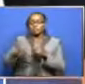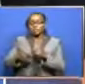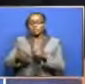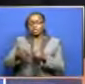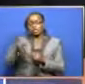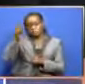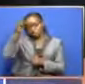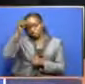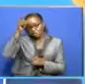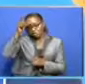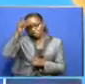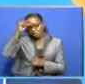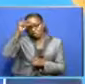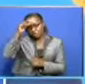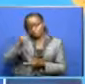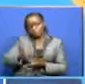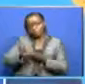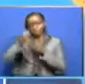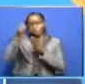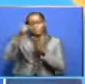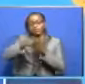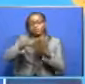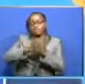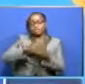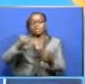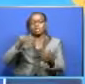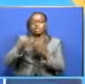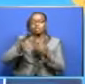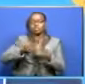against COVID-19. Kenya has donated